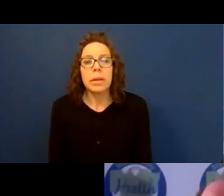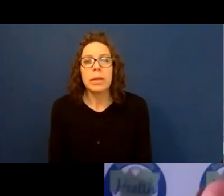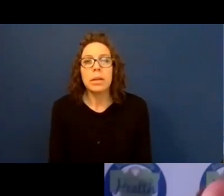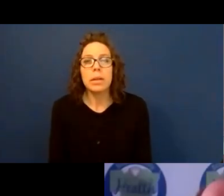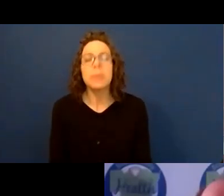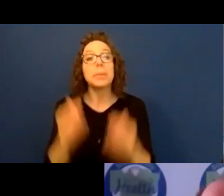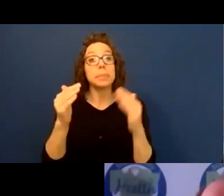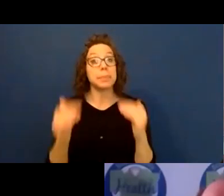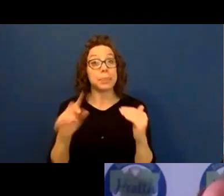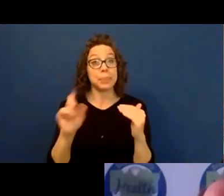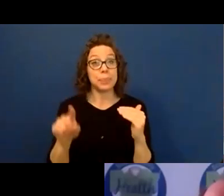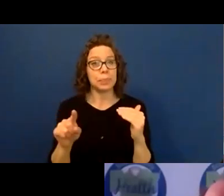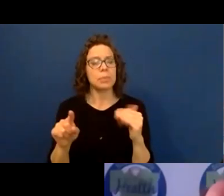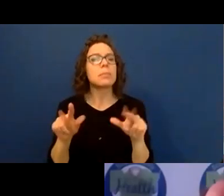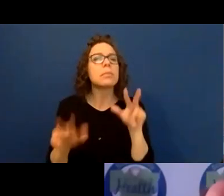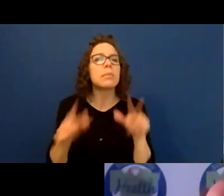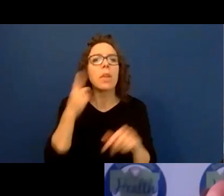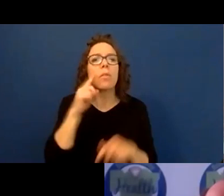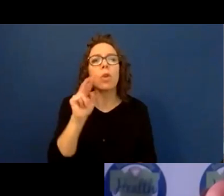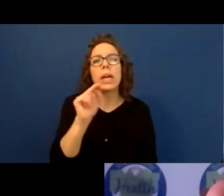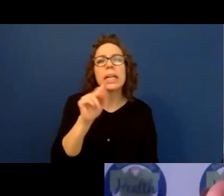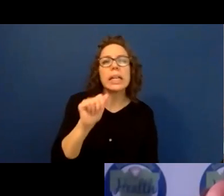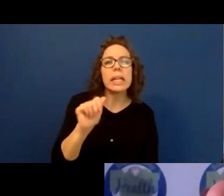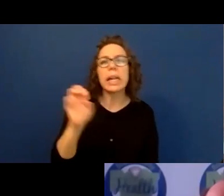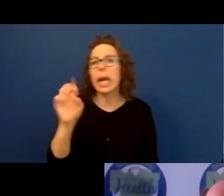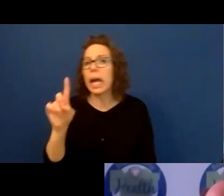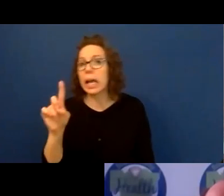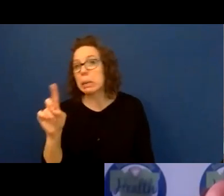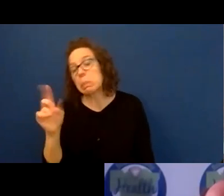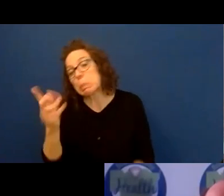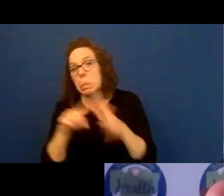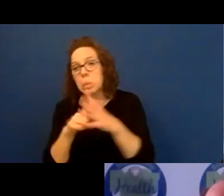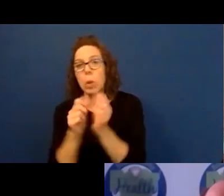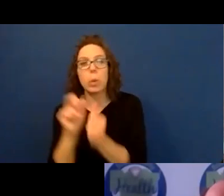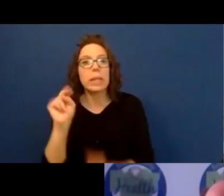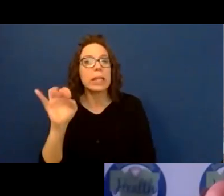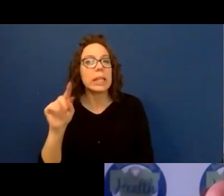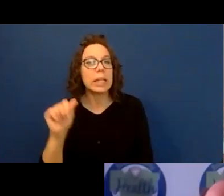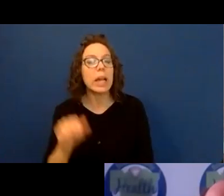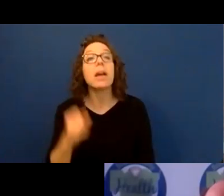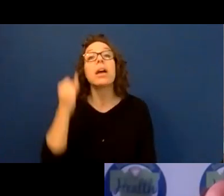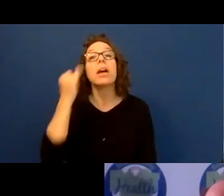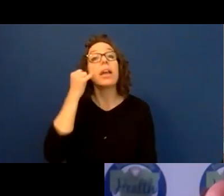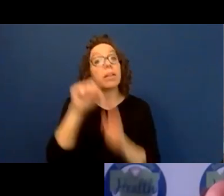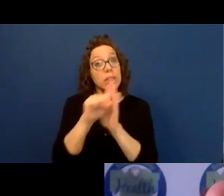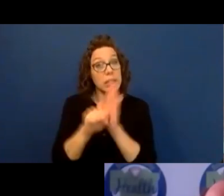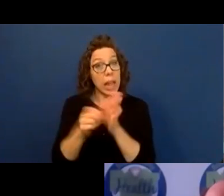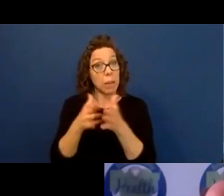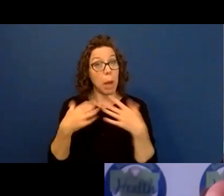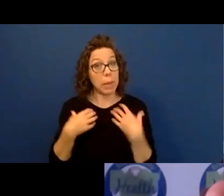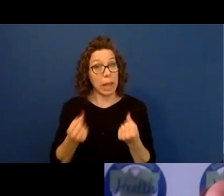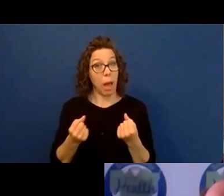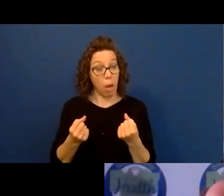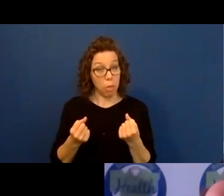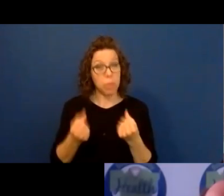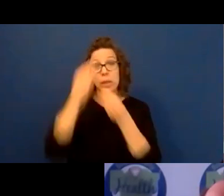The next question, I'm not sure if this is for Nita or Ed, so I would start with Nita. If the state public health department has made the information public,